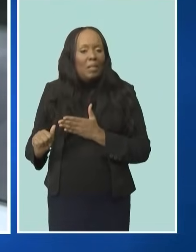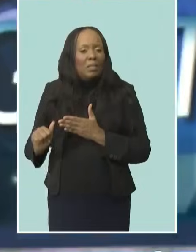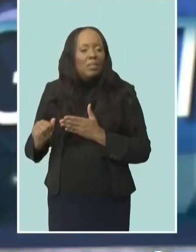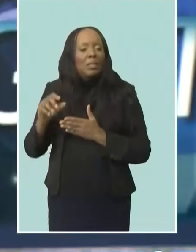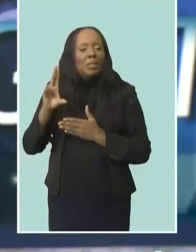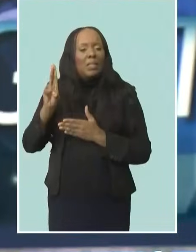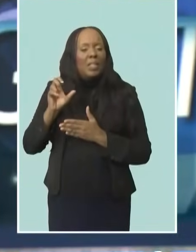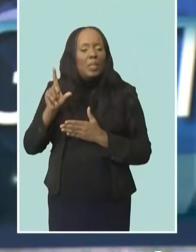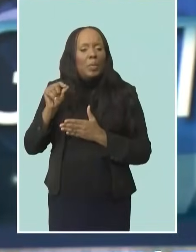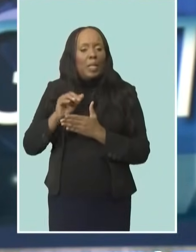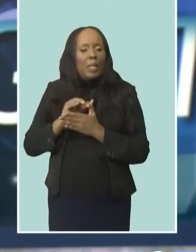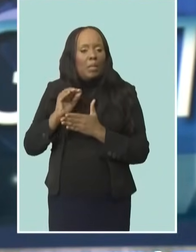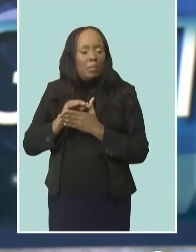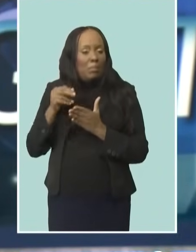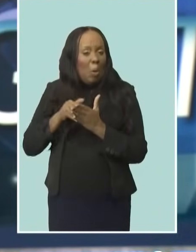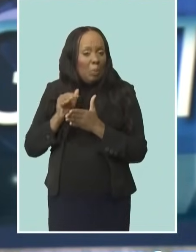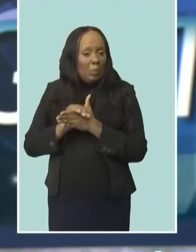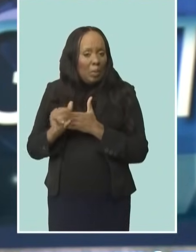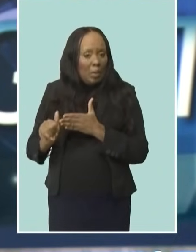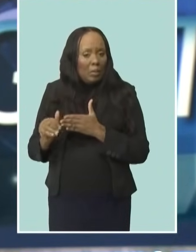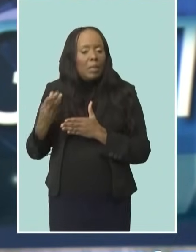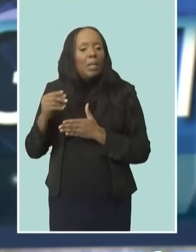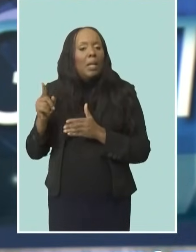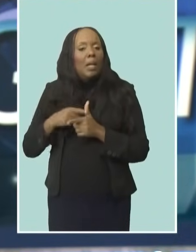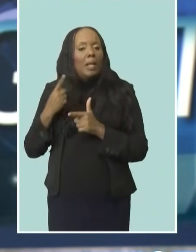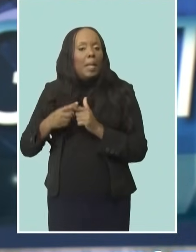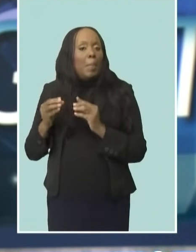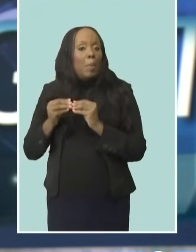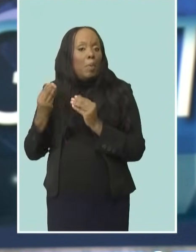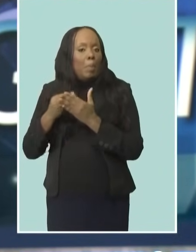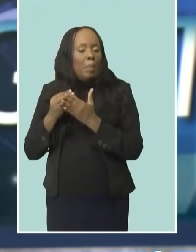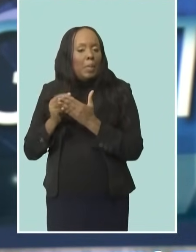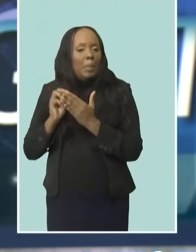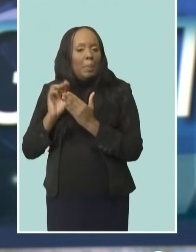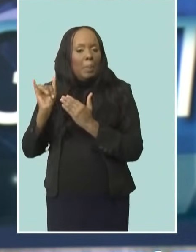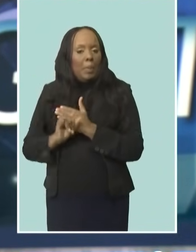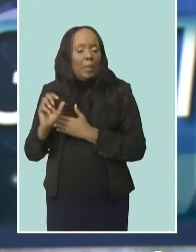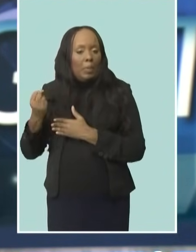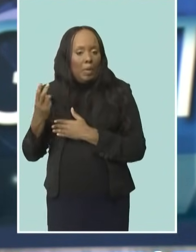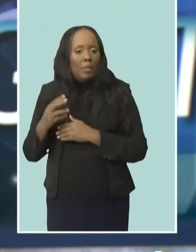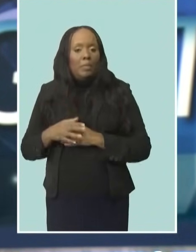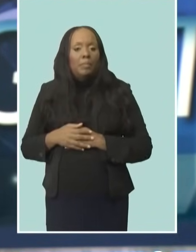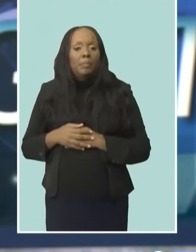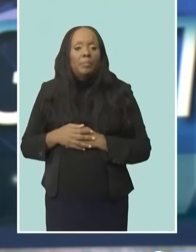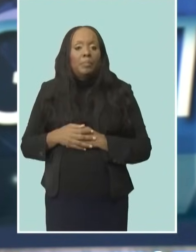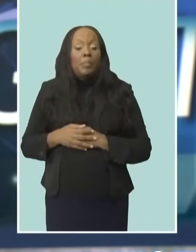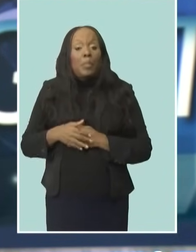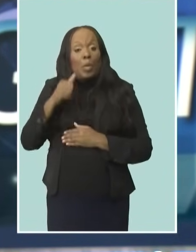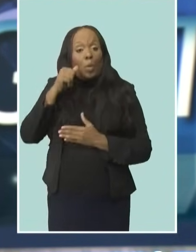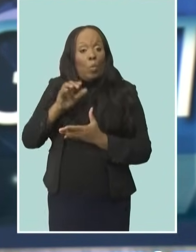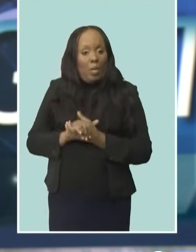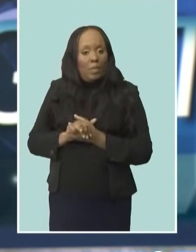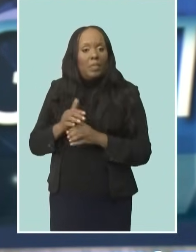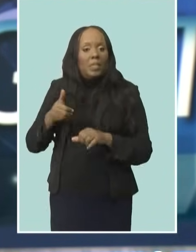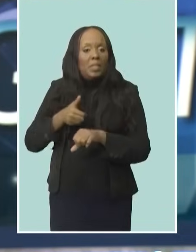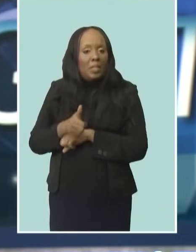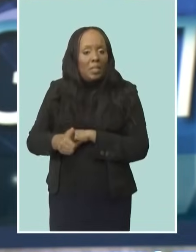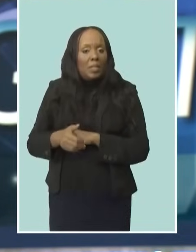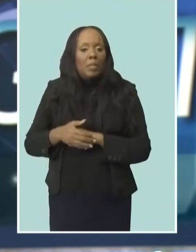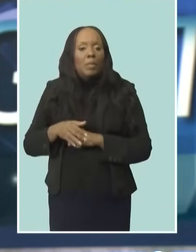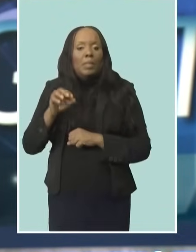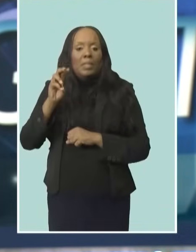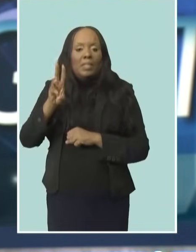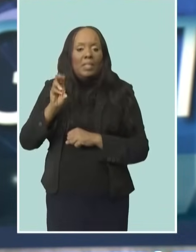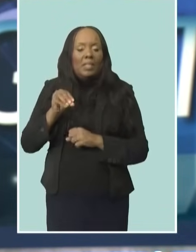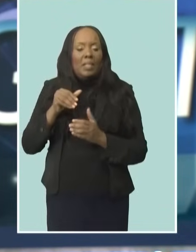$280.89 on May 12th. Meanwhile, Sophie has been charged by herself with handling stolen property in the sum of